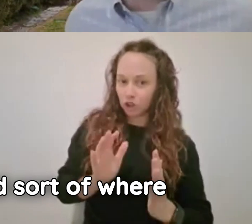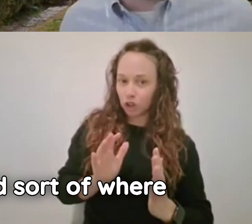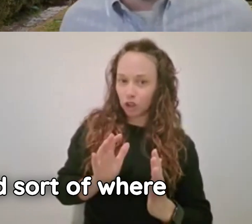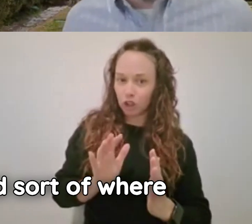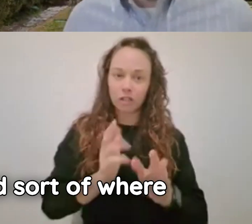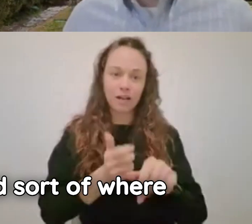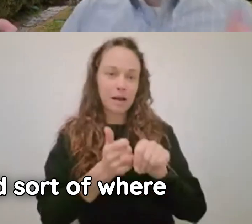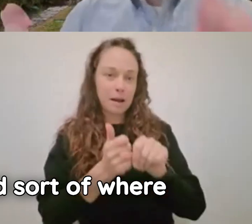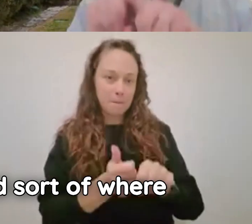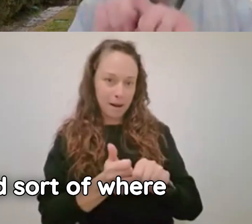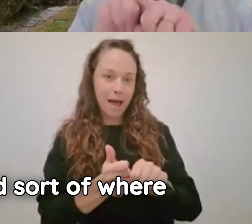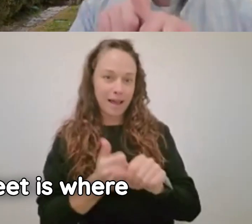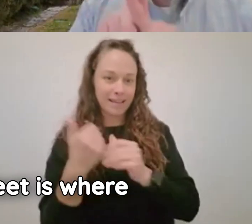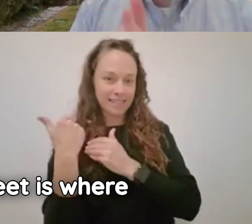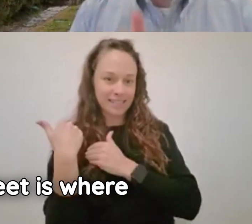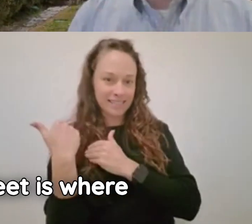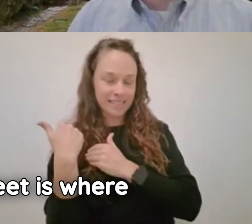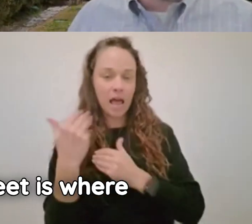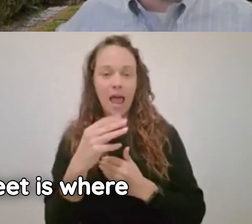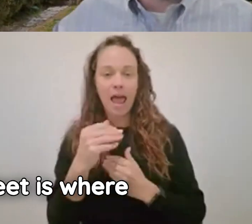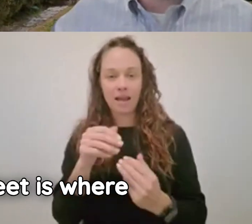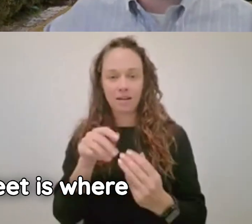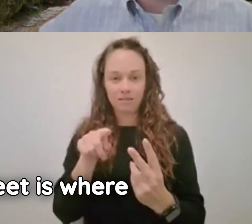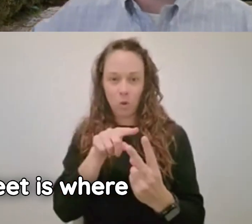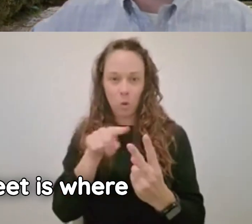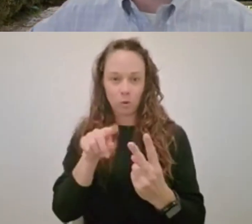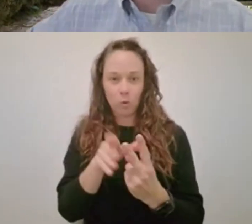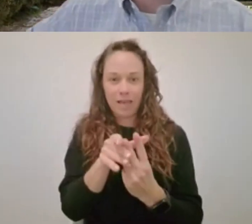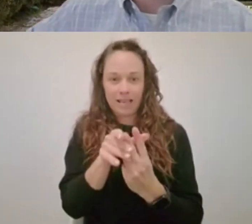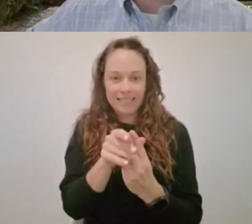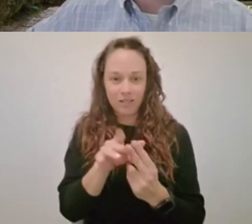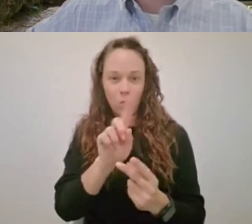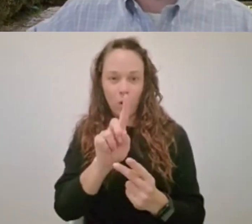compliance officer, and sort of where those two things meet